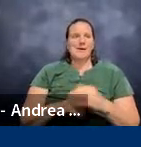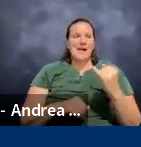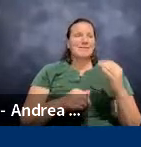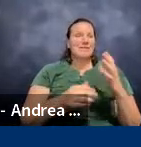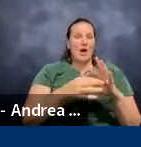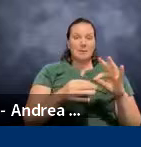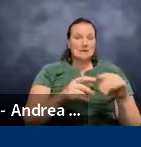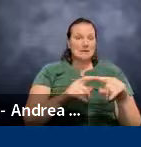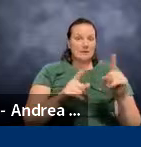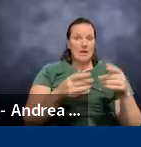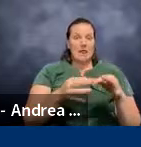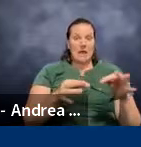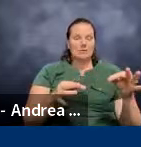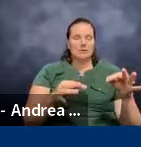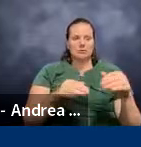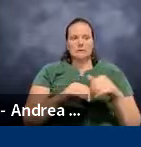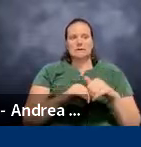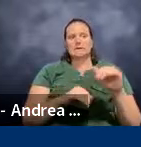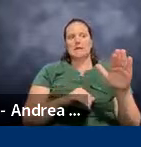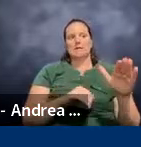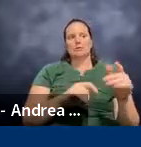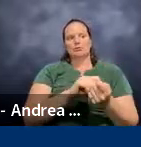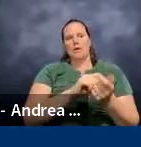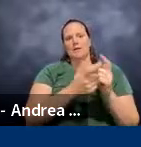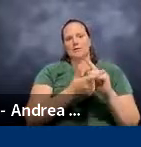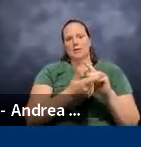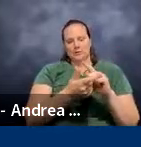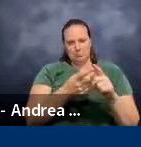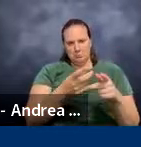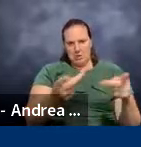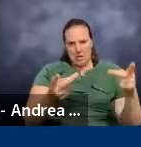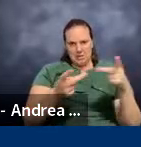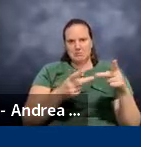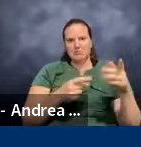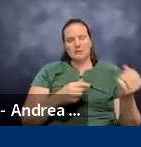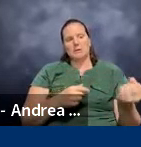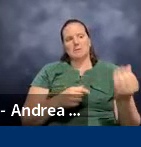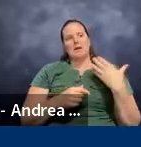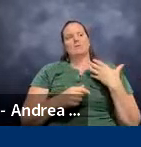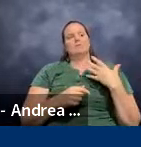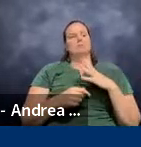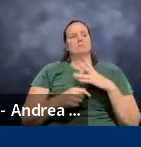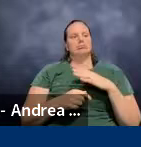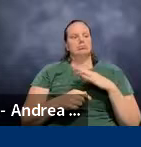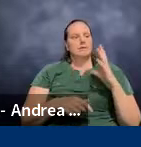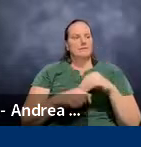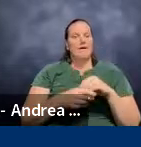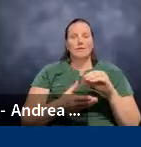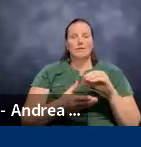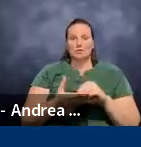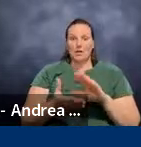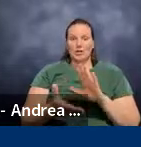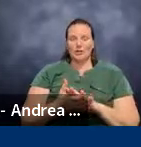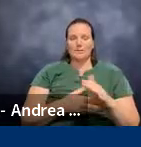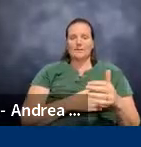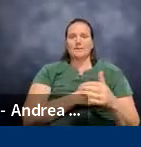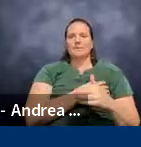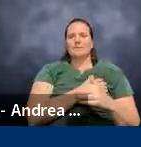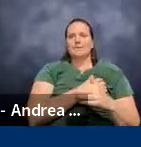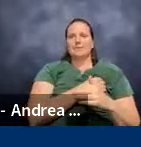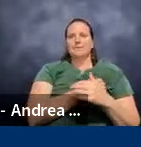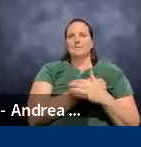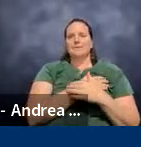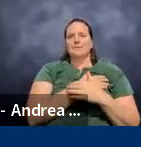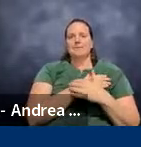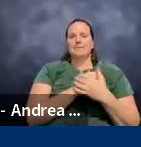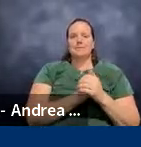another languages, we send it off to a translation firm and they send it back to us so that it'll become part of the record. And then lastly, we have